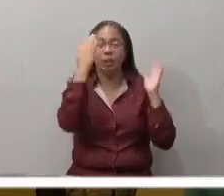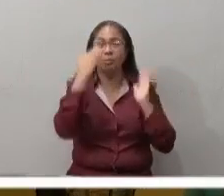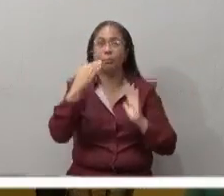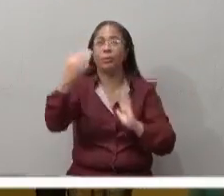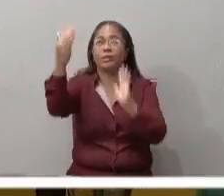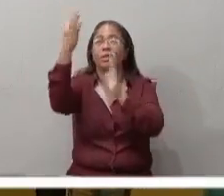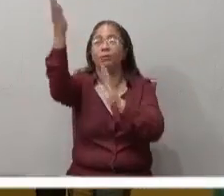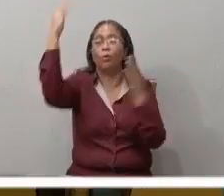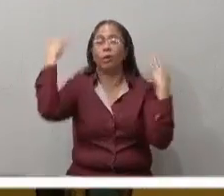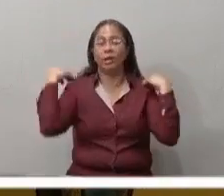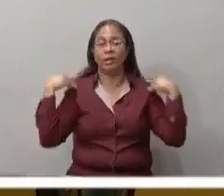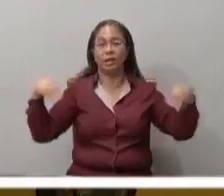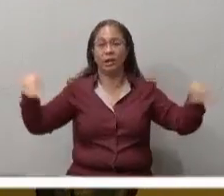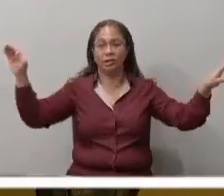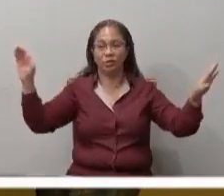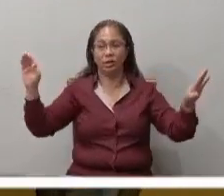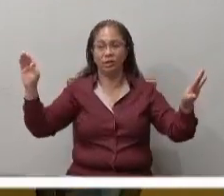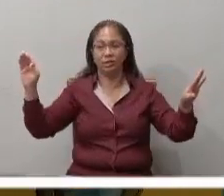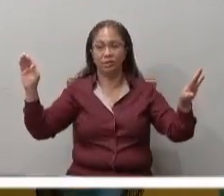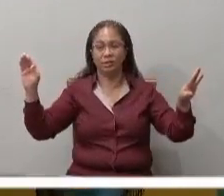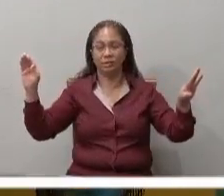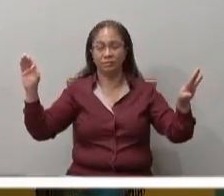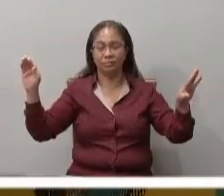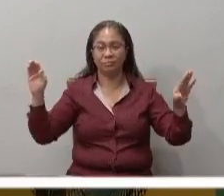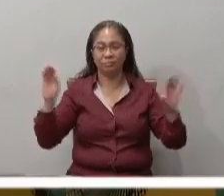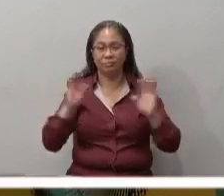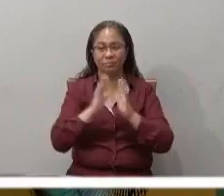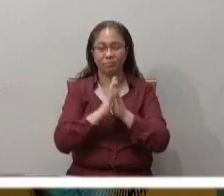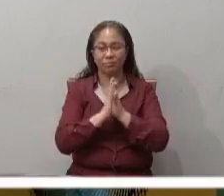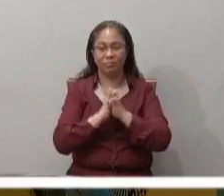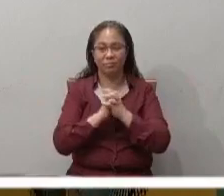and the angels of God are ascending and descending.